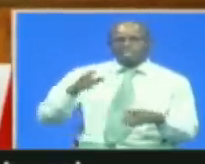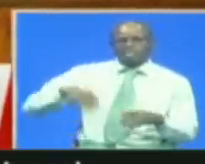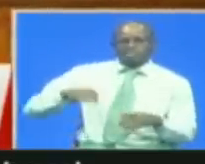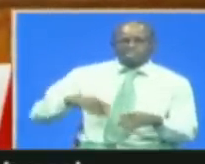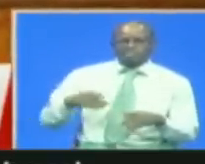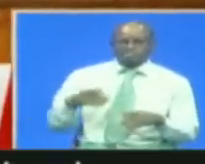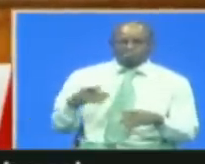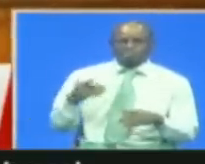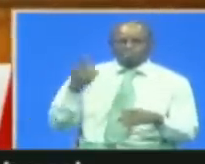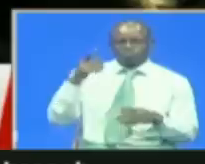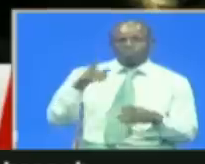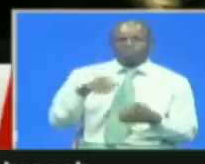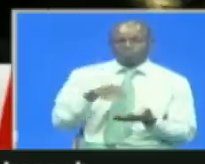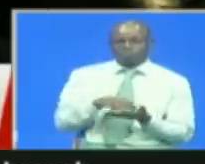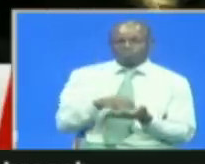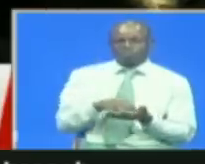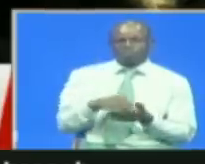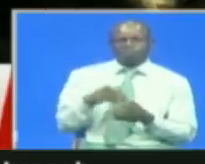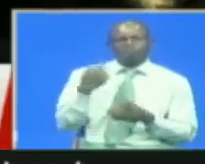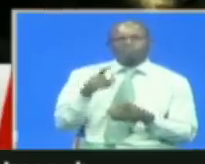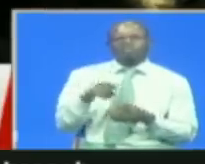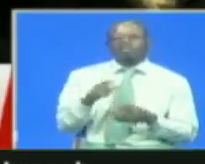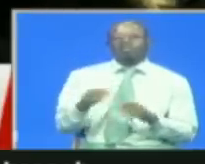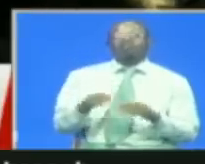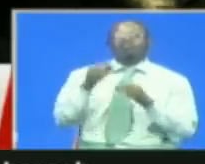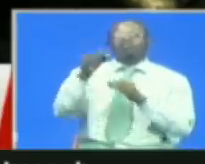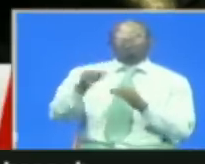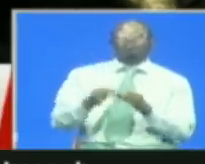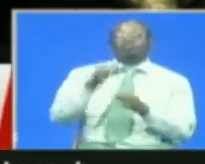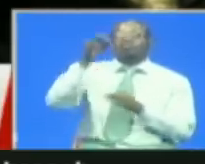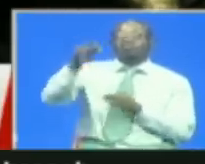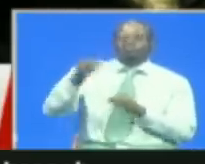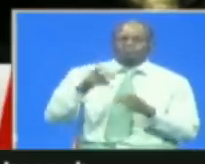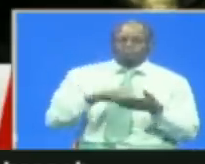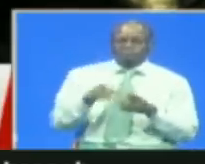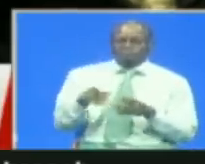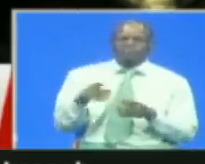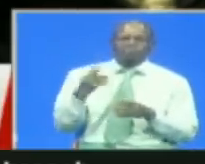adjournments. The hearing will proceed on July